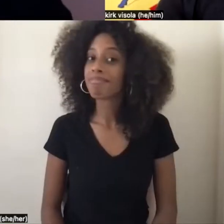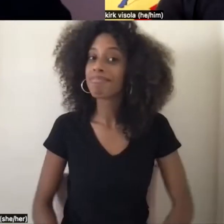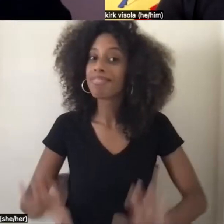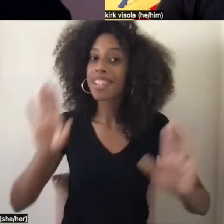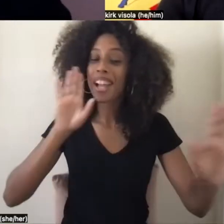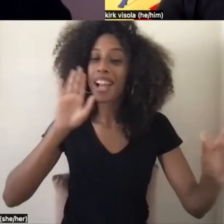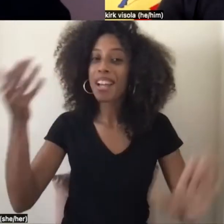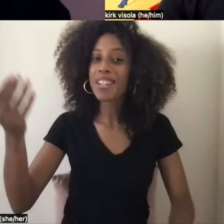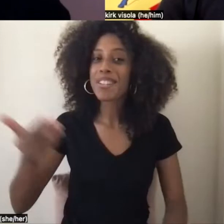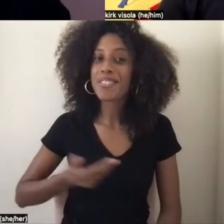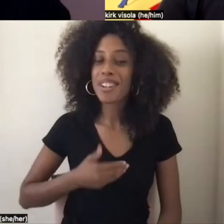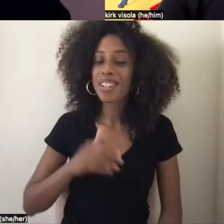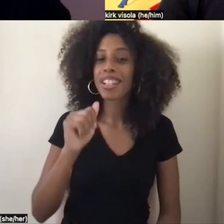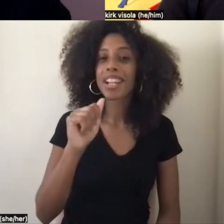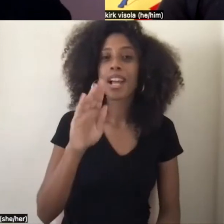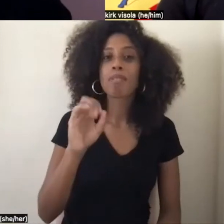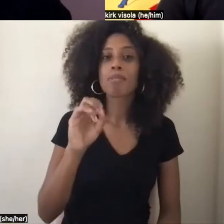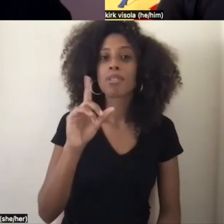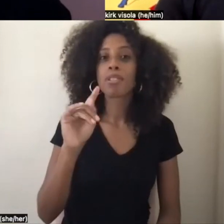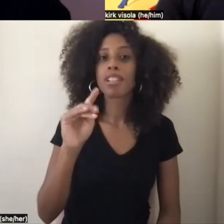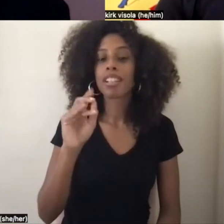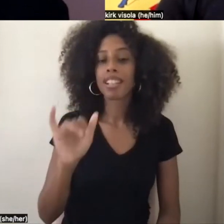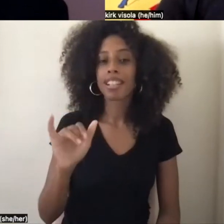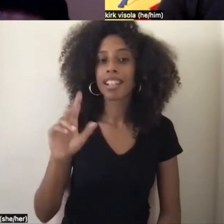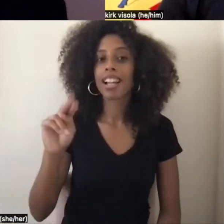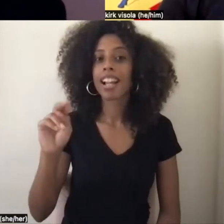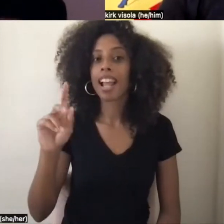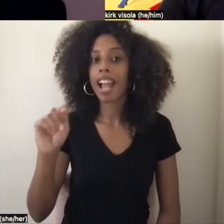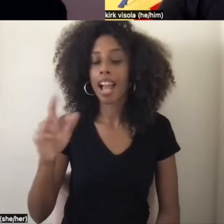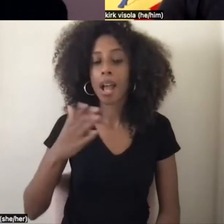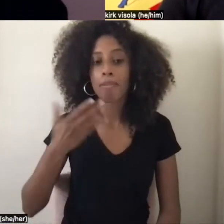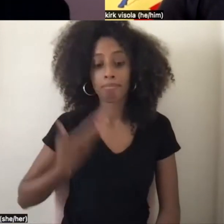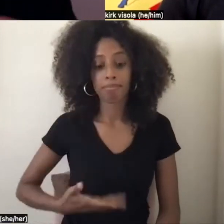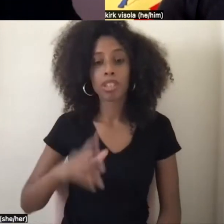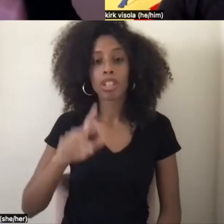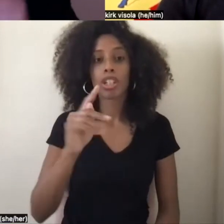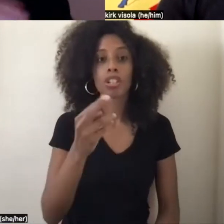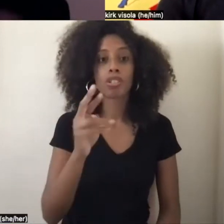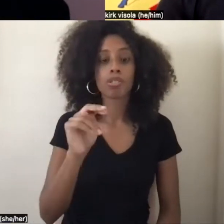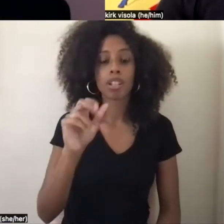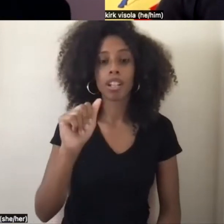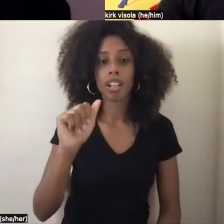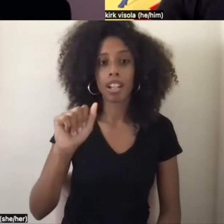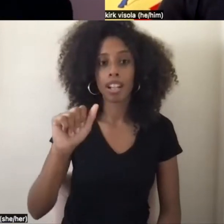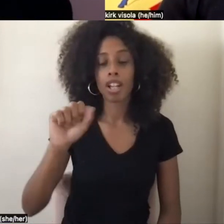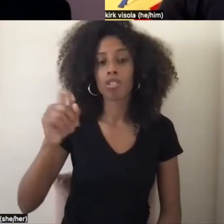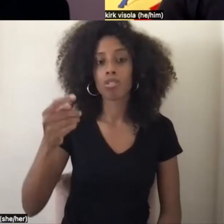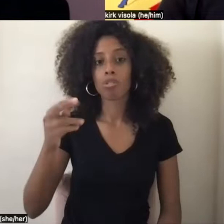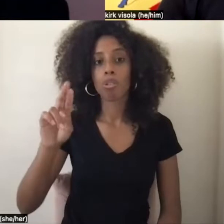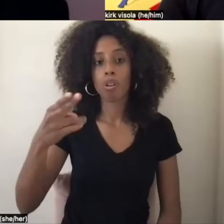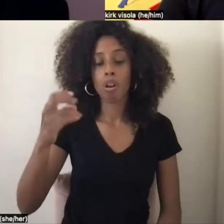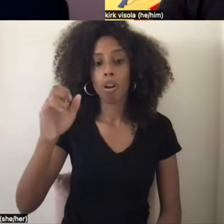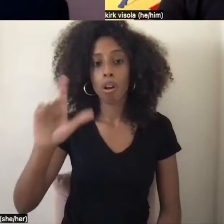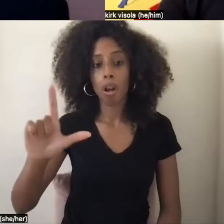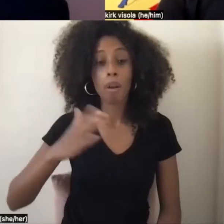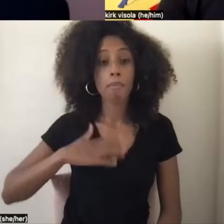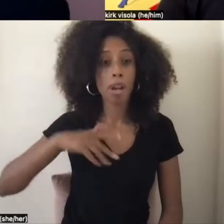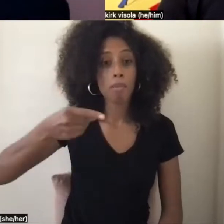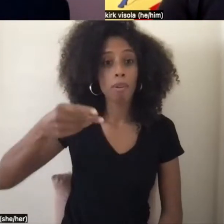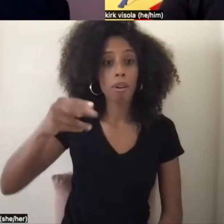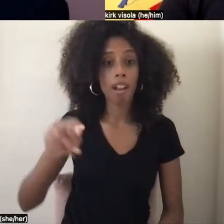and welcome to Absolutely Not. My name is Katrina Stroll. My pronouns are they, she, he, and I'm so grateful that you are here with us